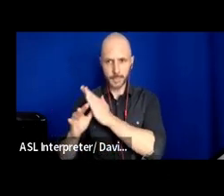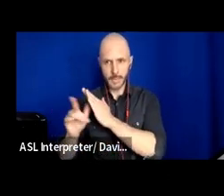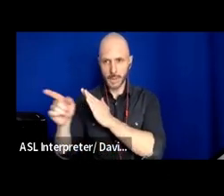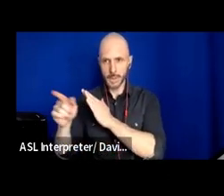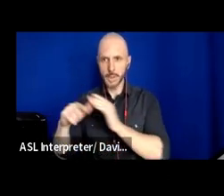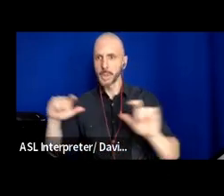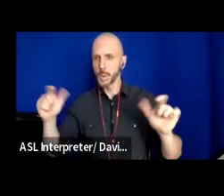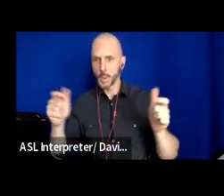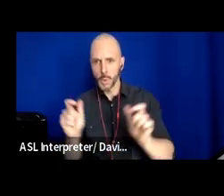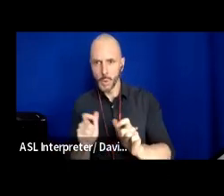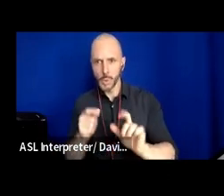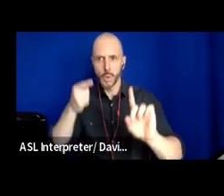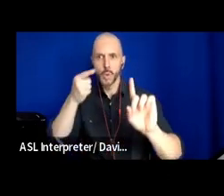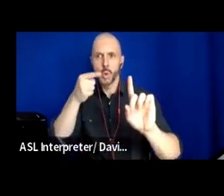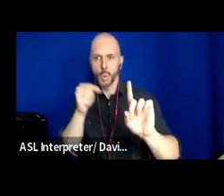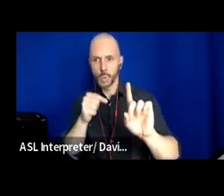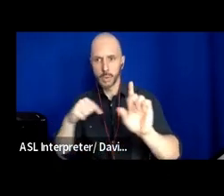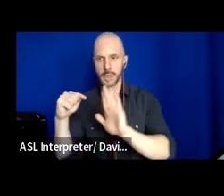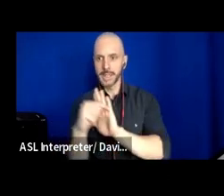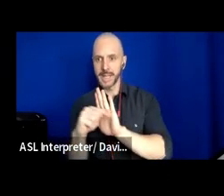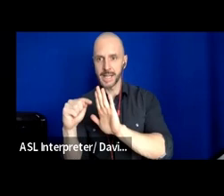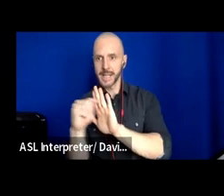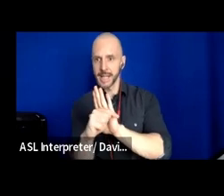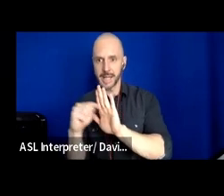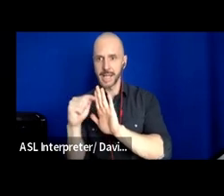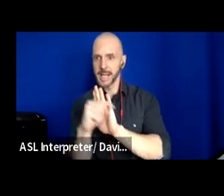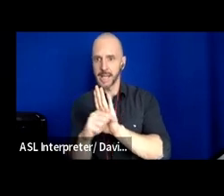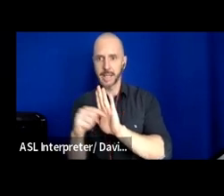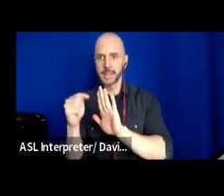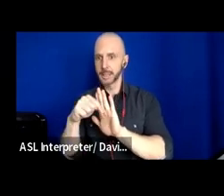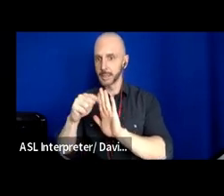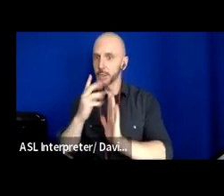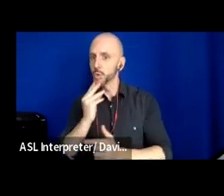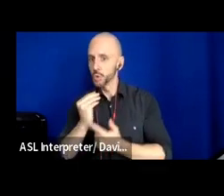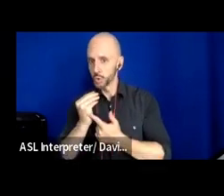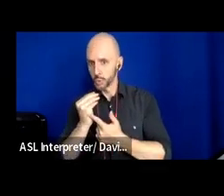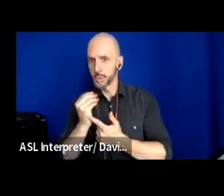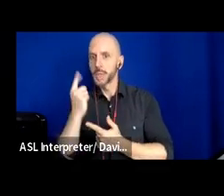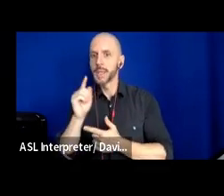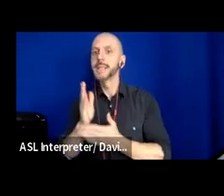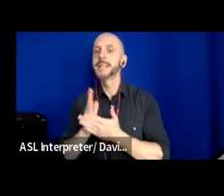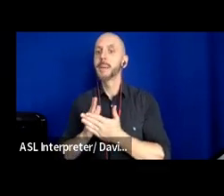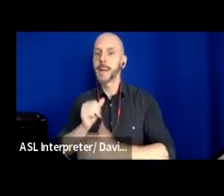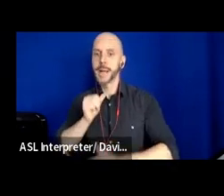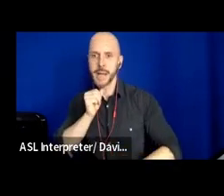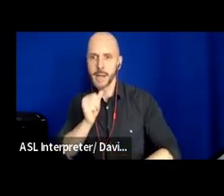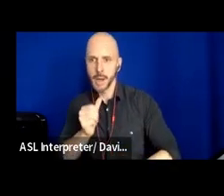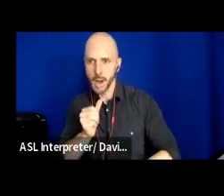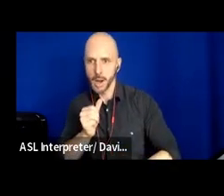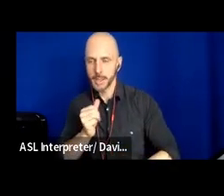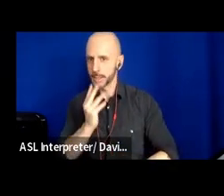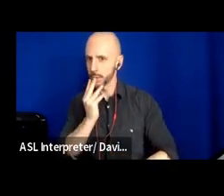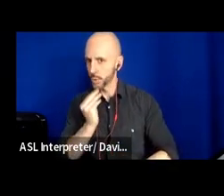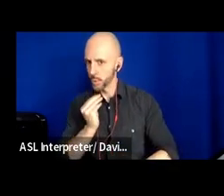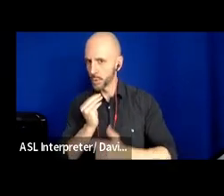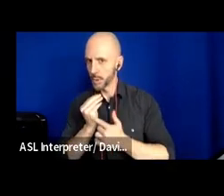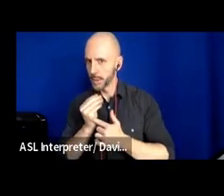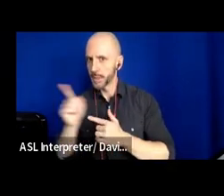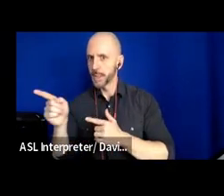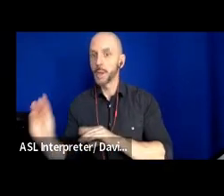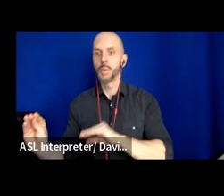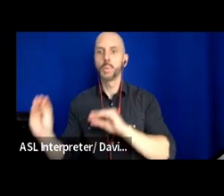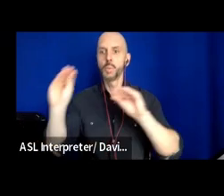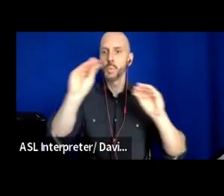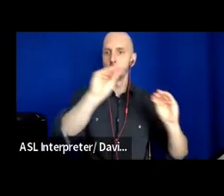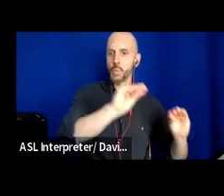many more people who were non-Jewish were allowed to migrate to Canada from Germany at a time when very few, if any, Jewish people were allowed to